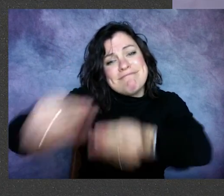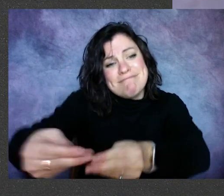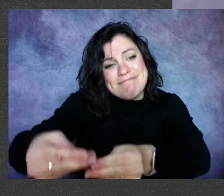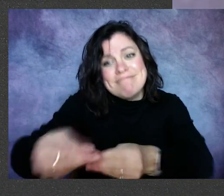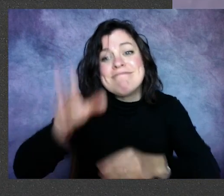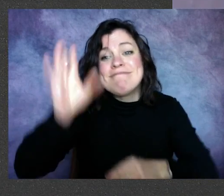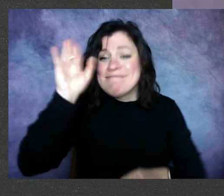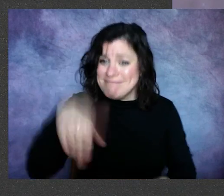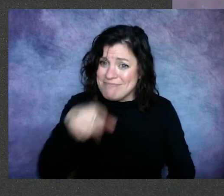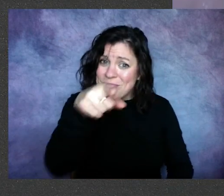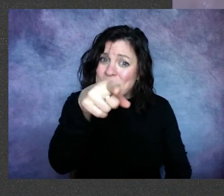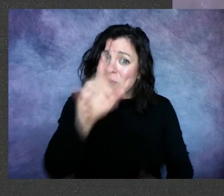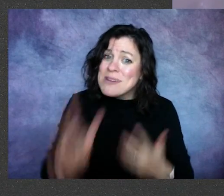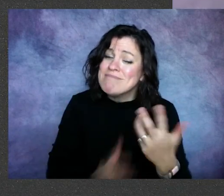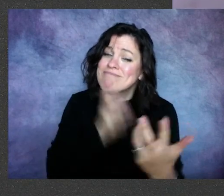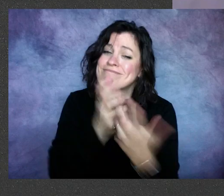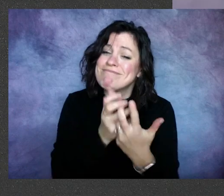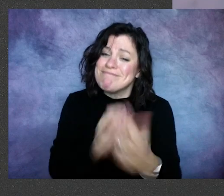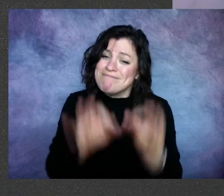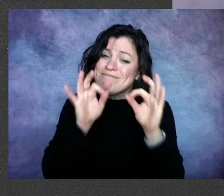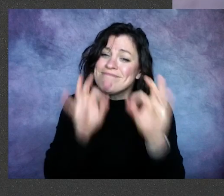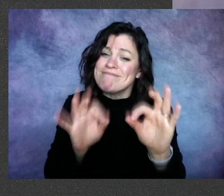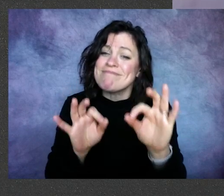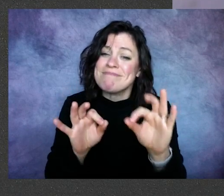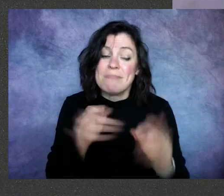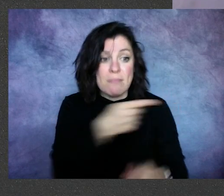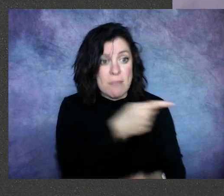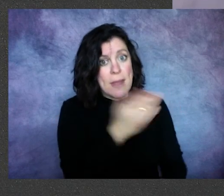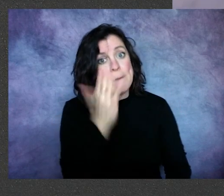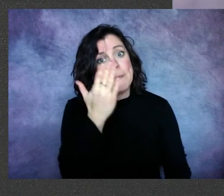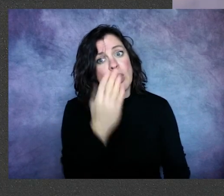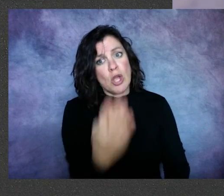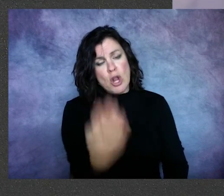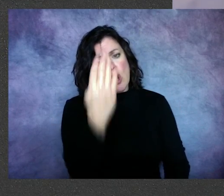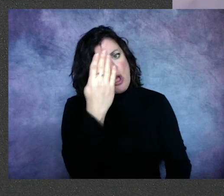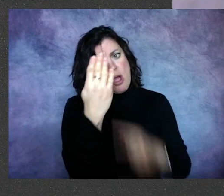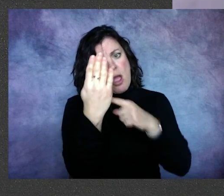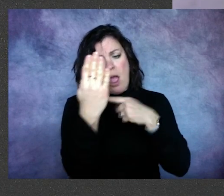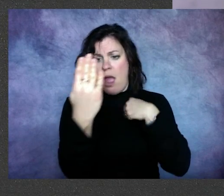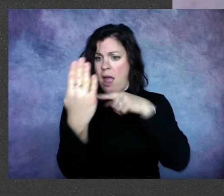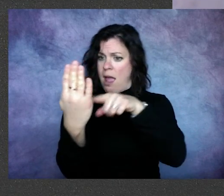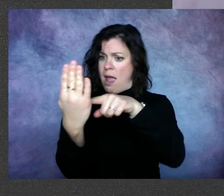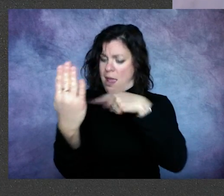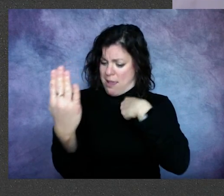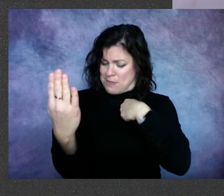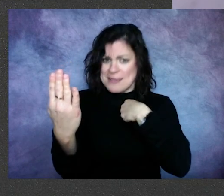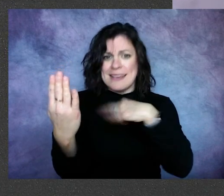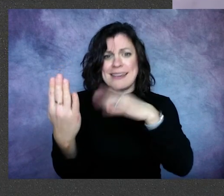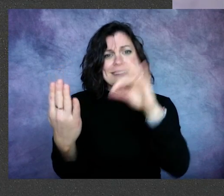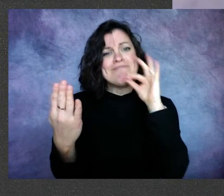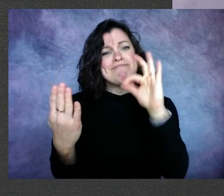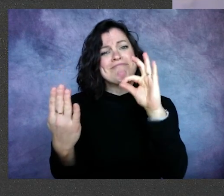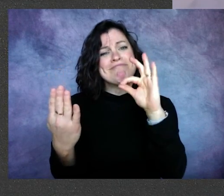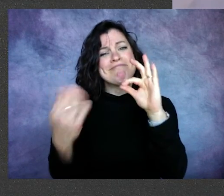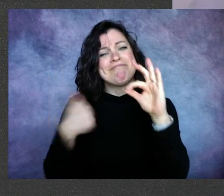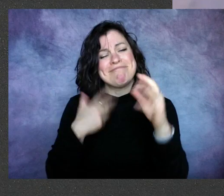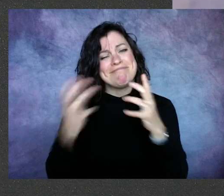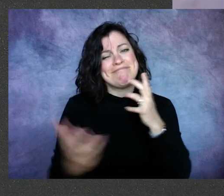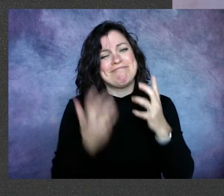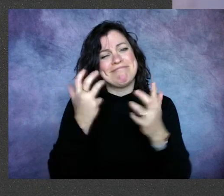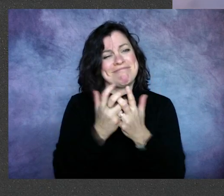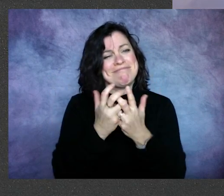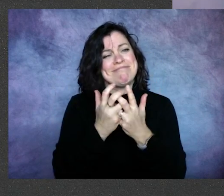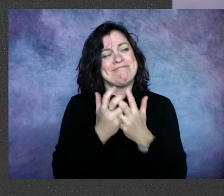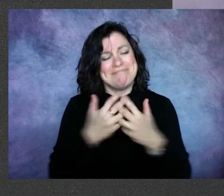Right mirror. Every day you can look into the mirror and you could say, you are the best that you can be. You are just